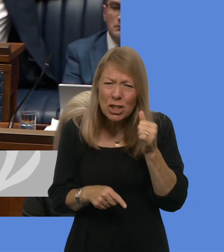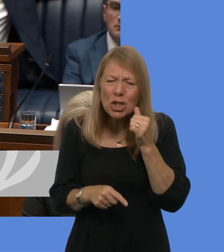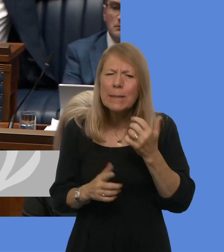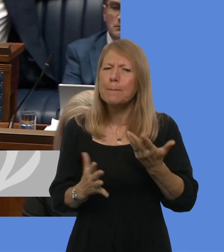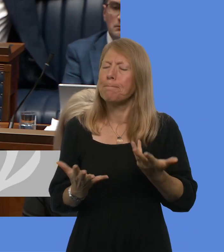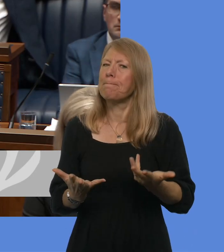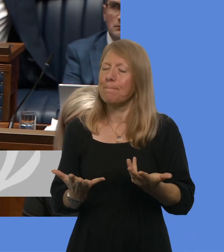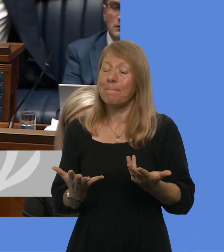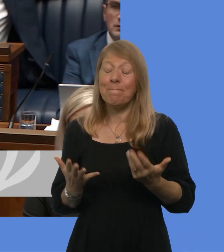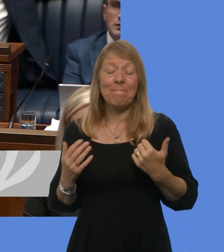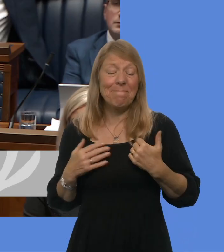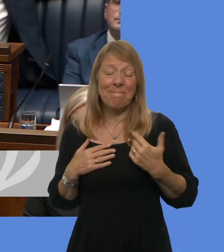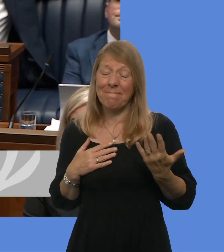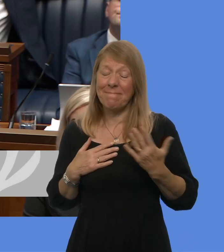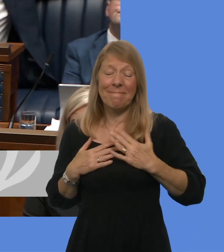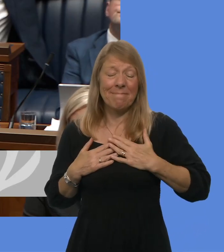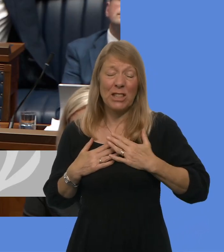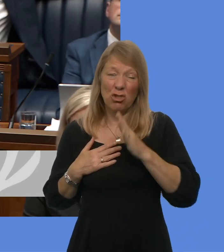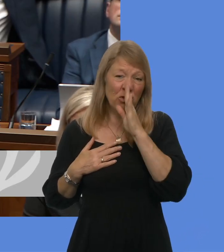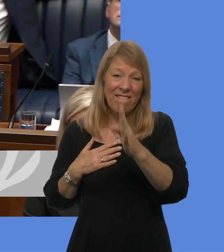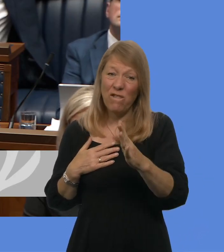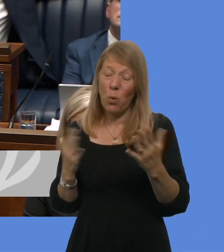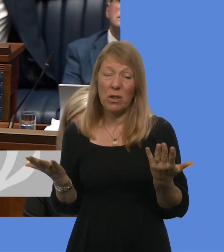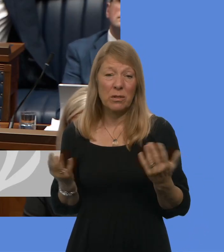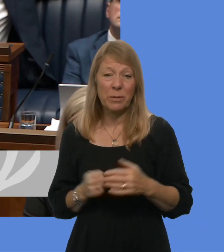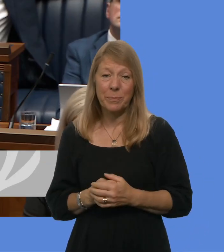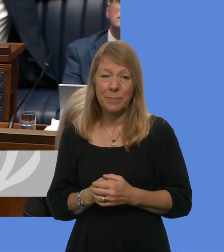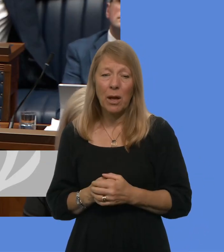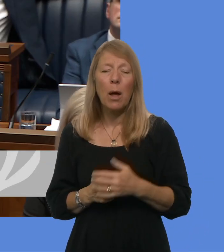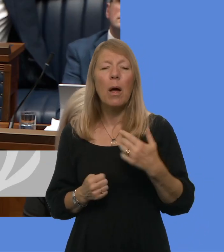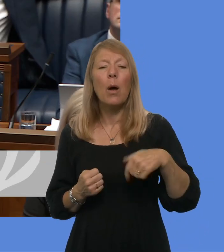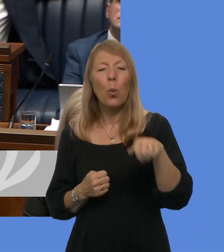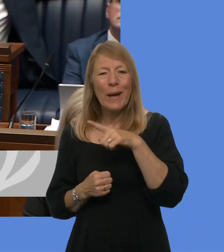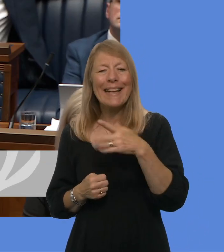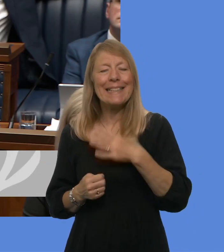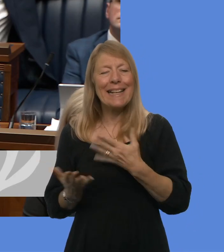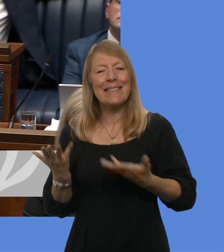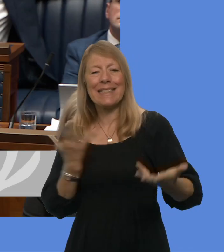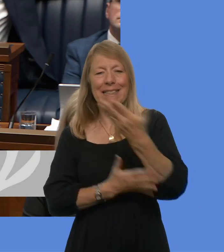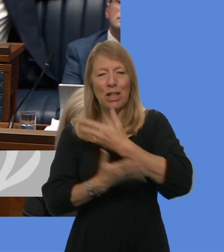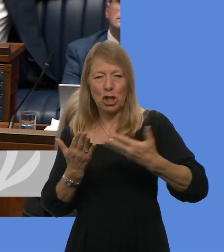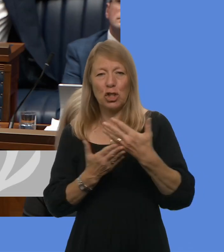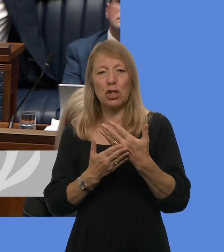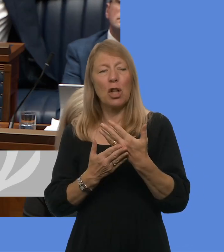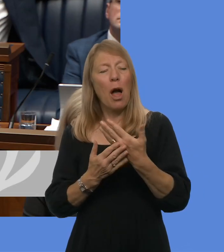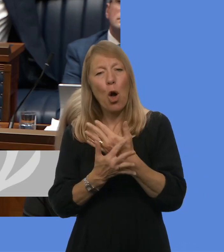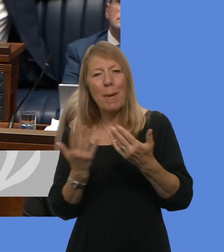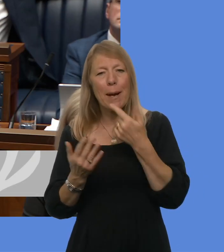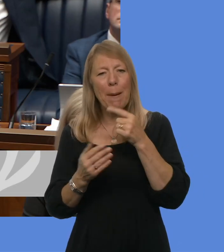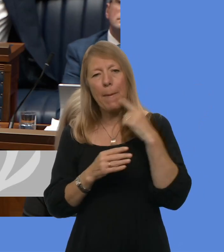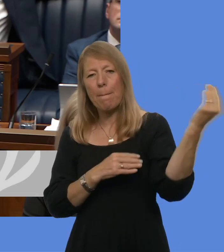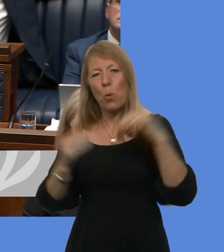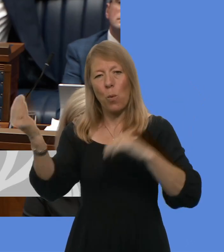take a very simple view. There is a time and a place to debate immigration policy. But whenever you are in Northern Ireland,